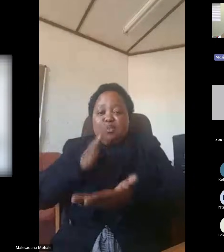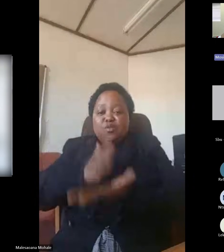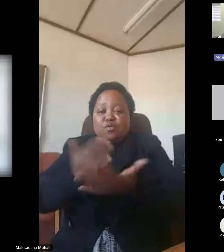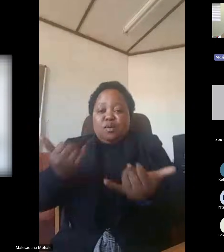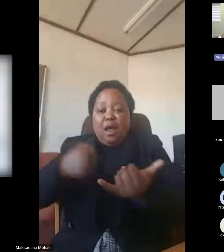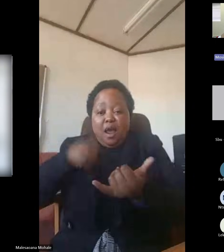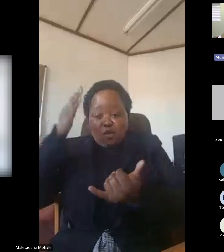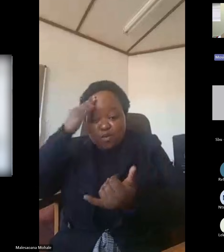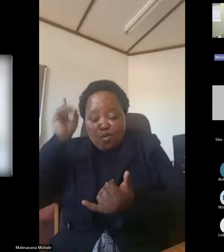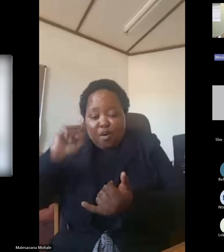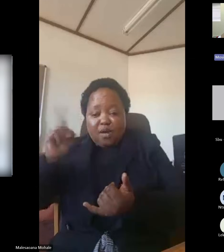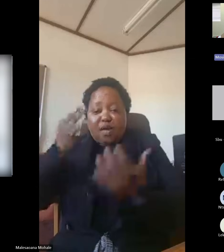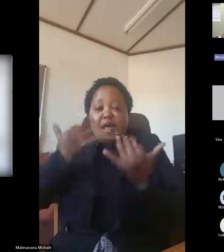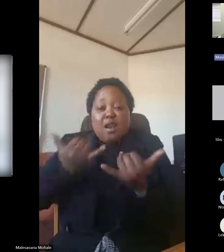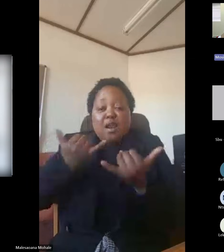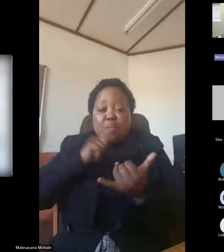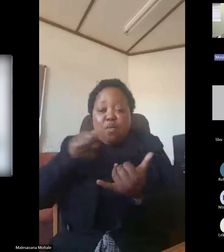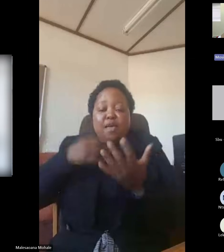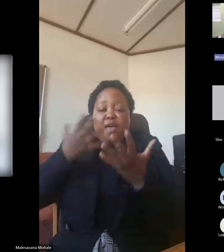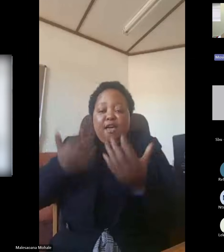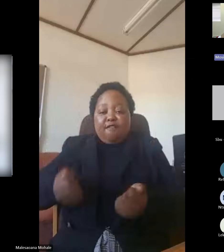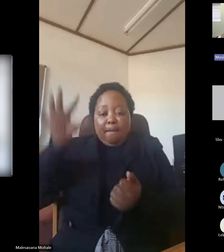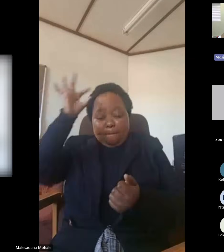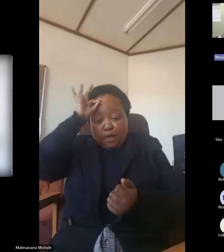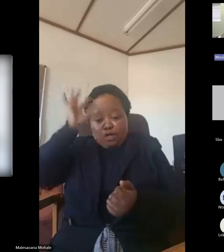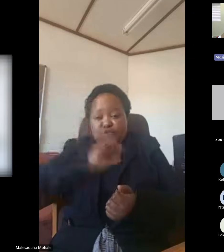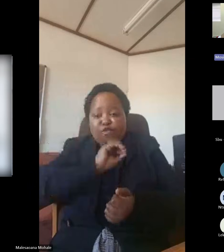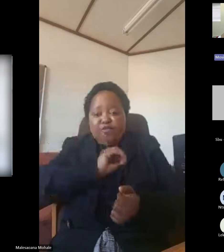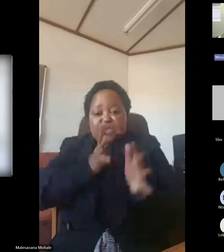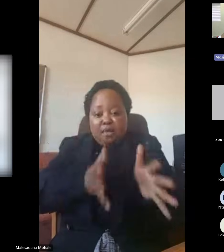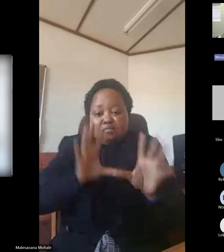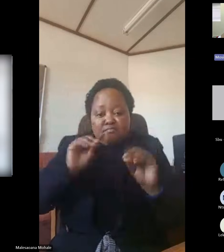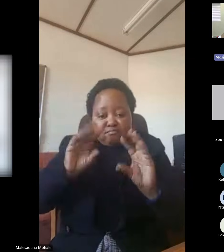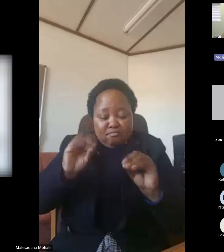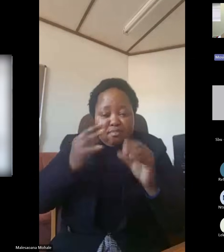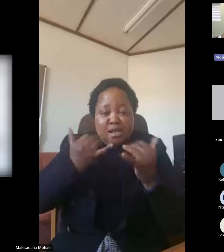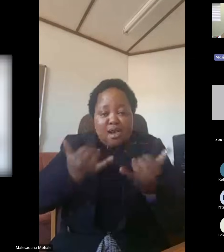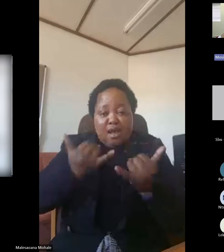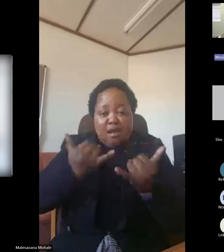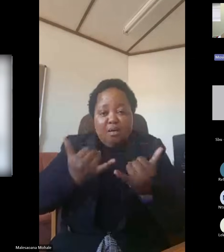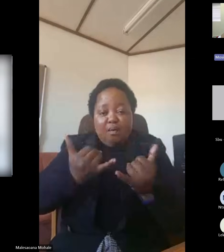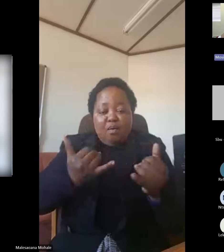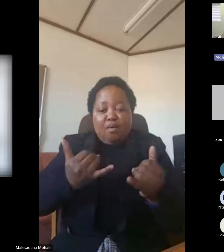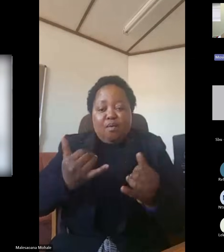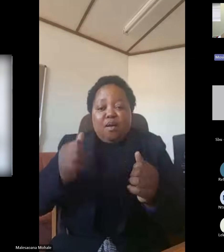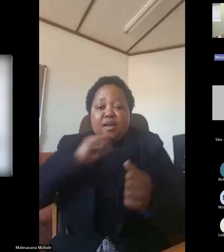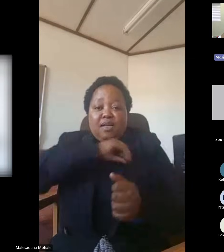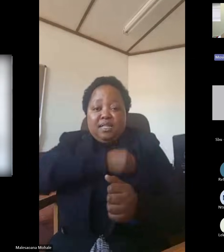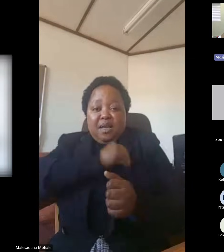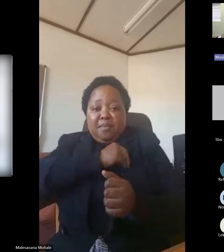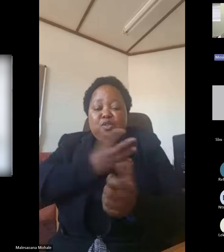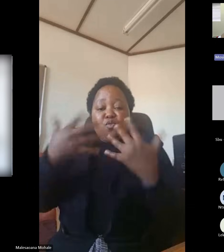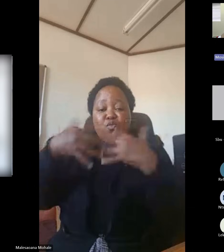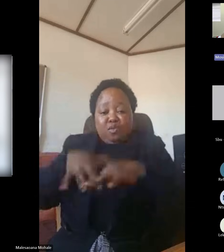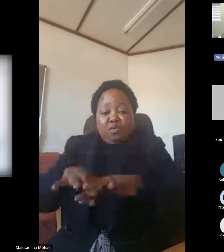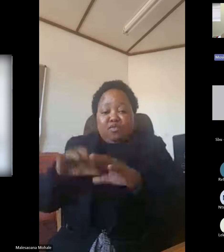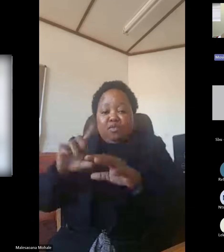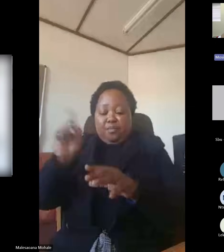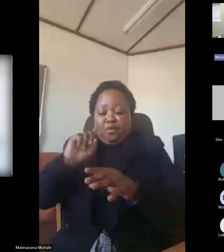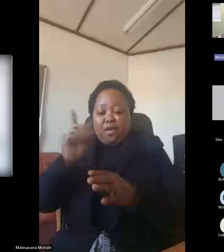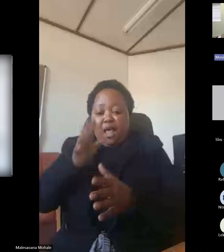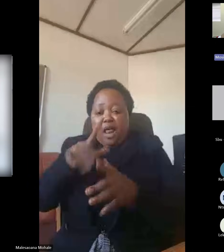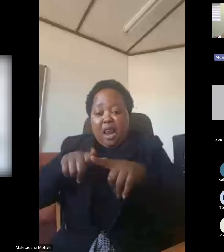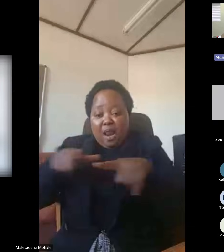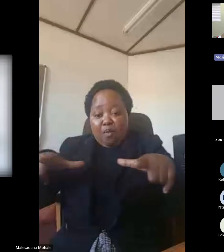we do have police officers who are now disability inclusive in terms of language and